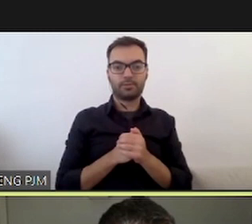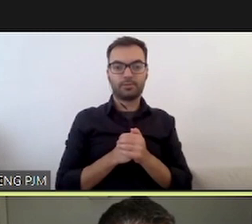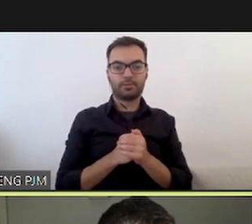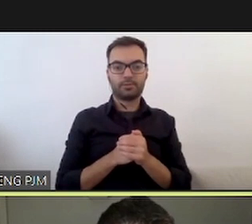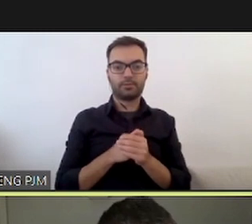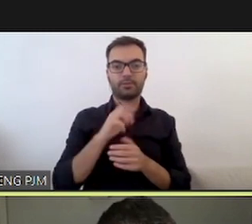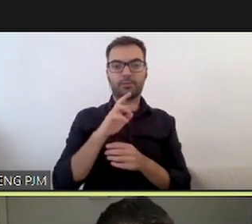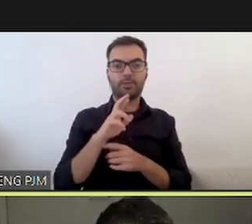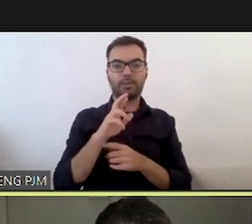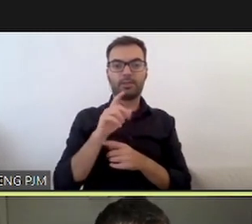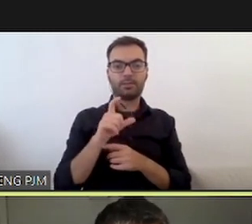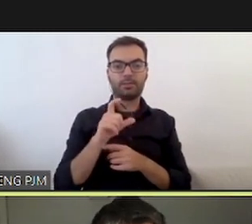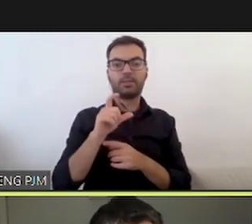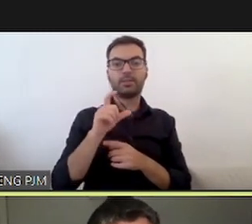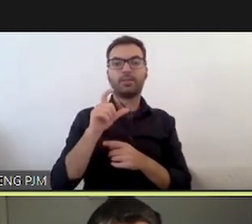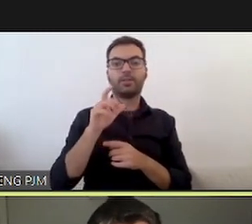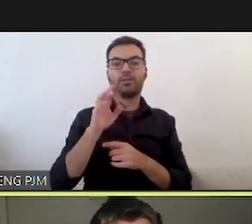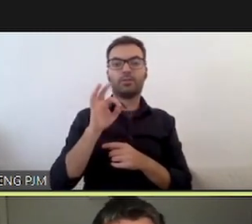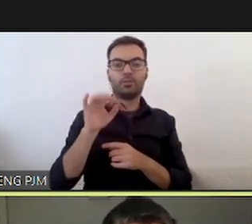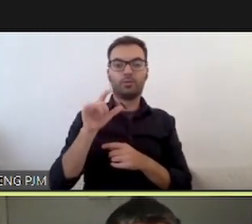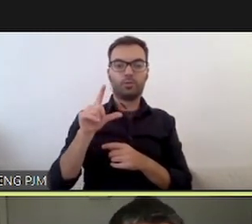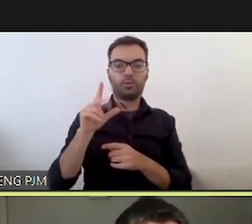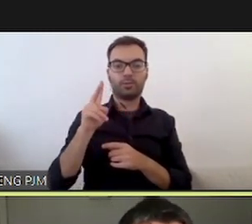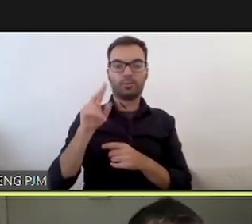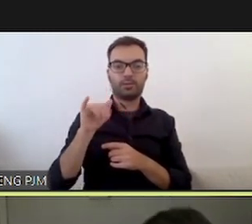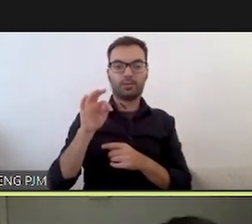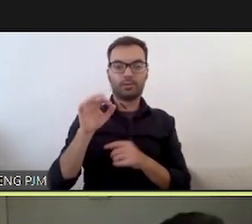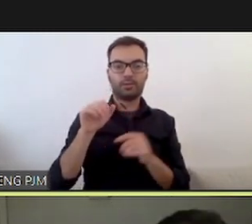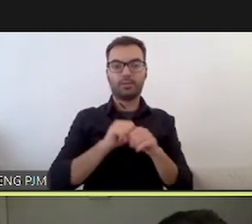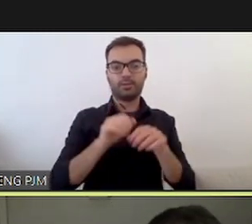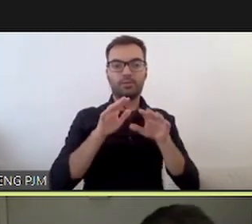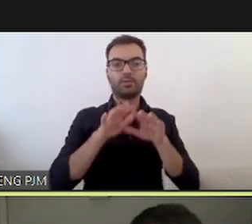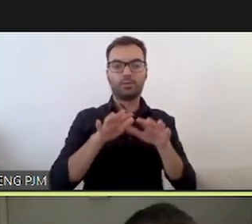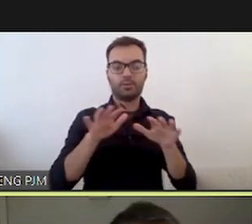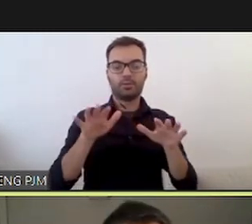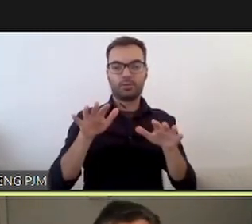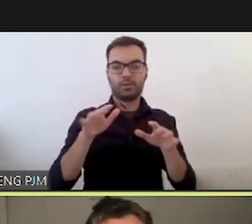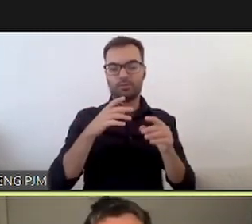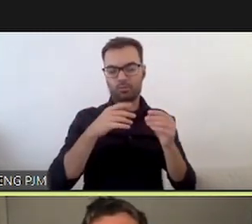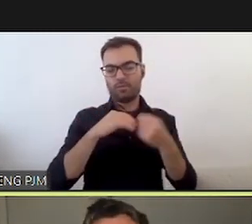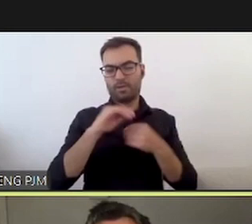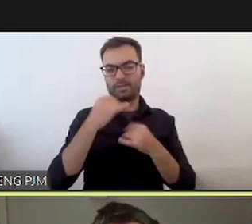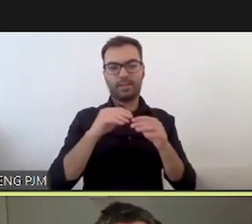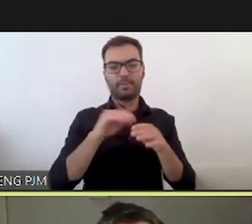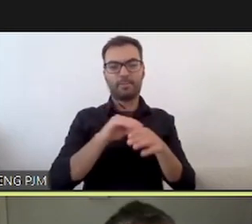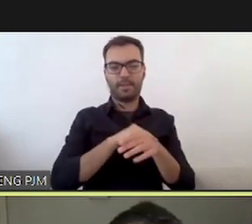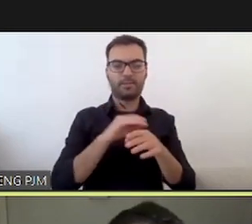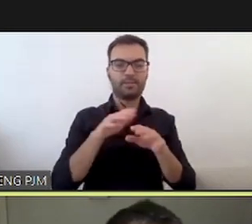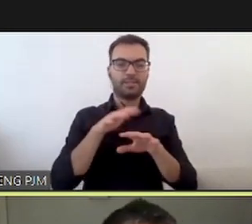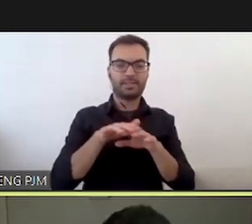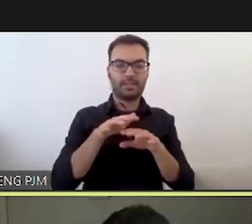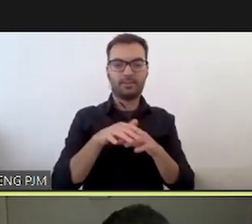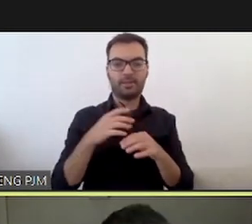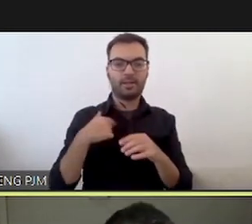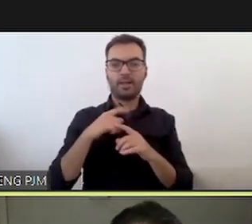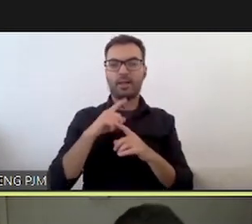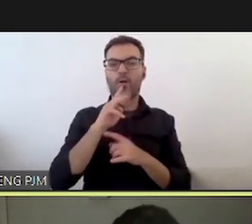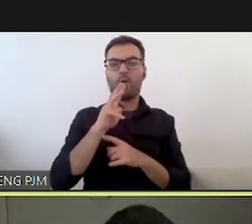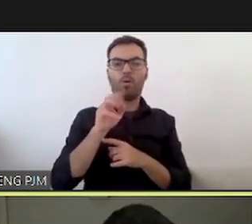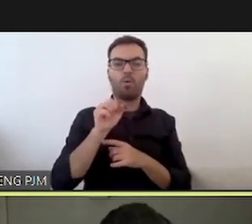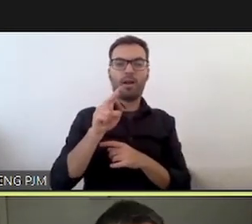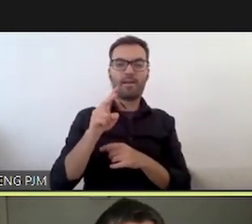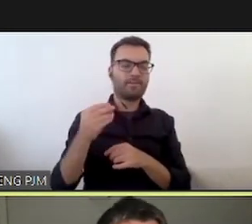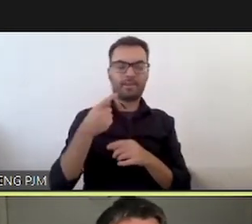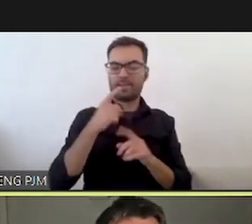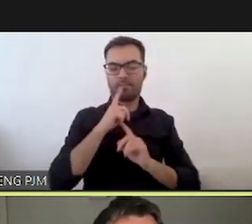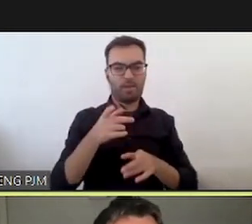RC toolkit. Of course, there is a lot more. I don't recommend the Wave. I know